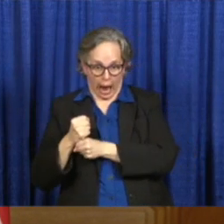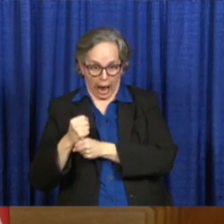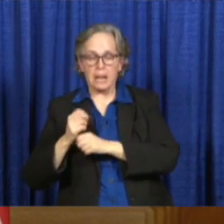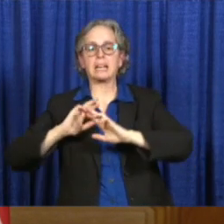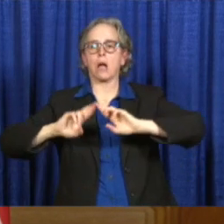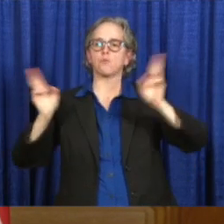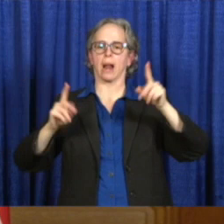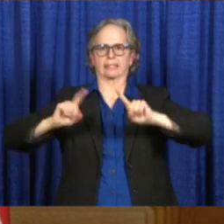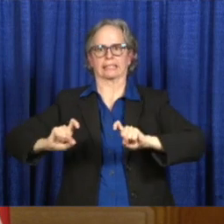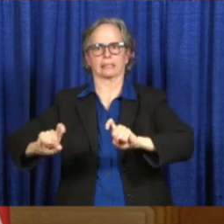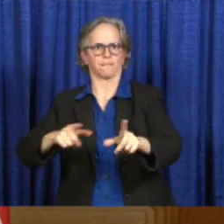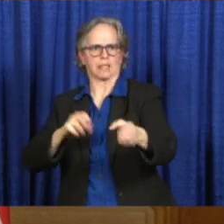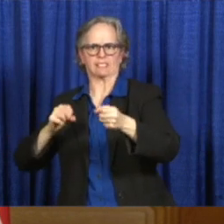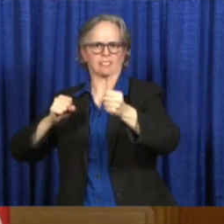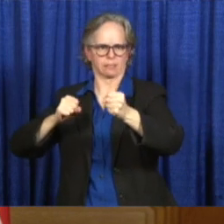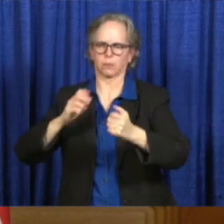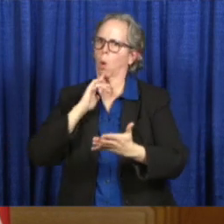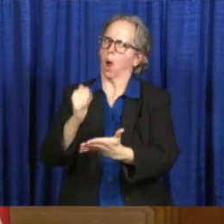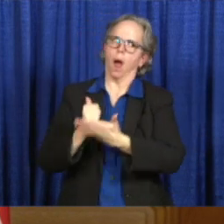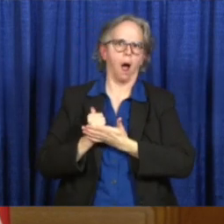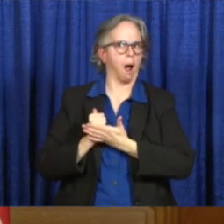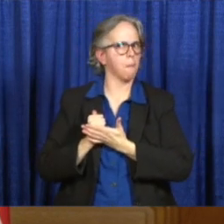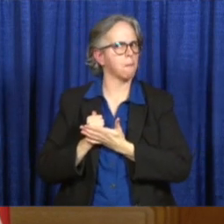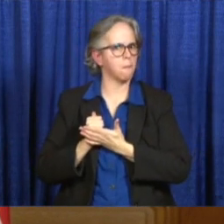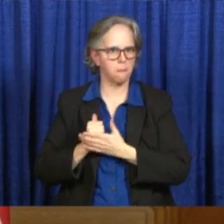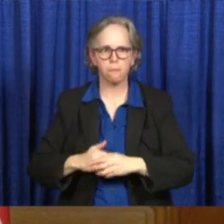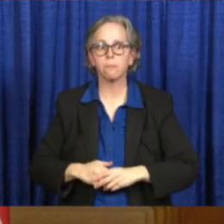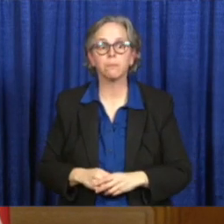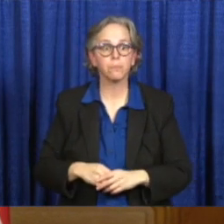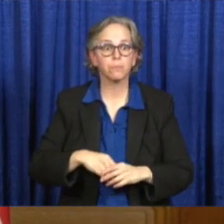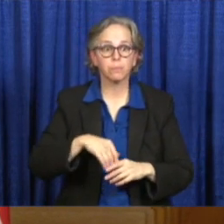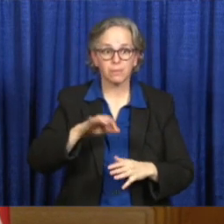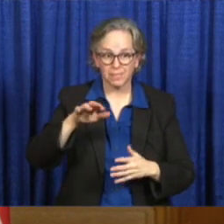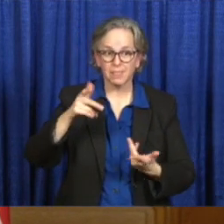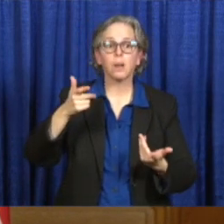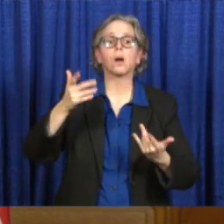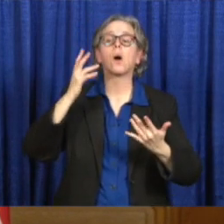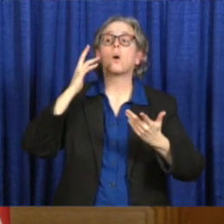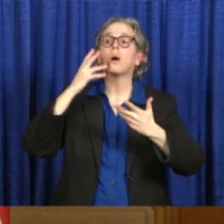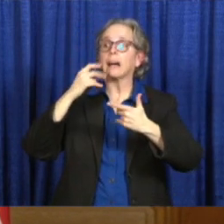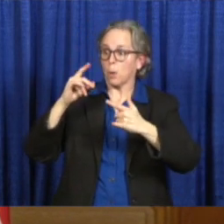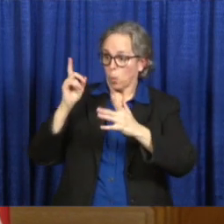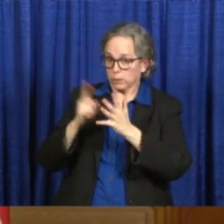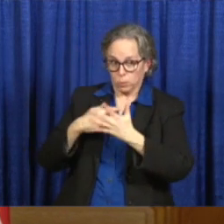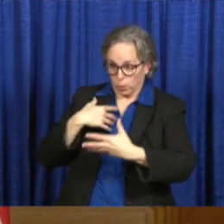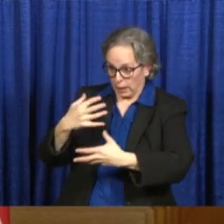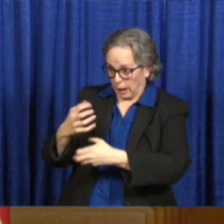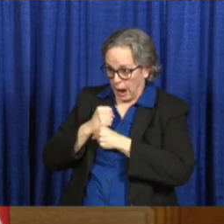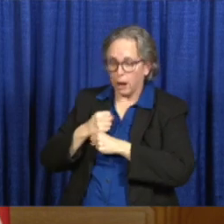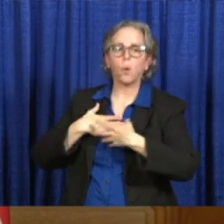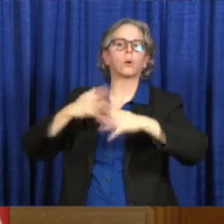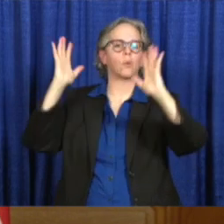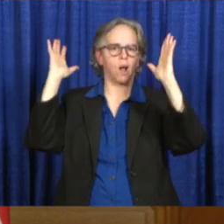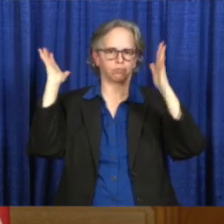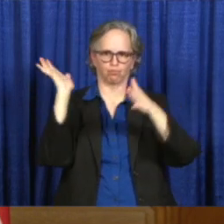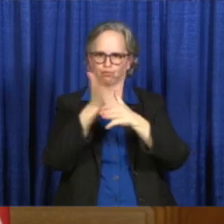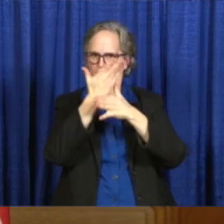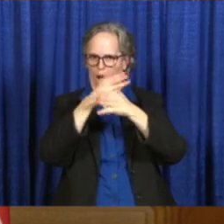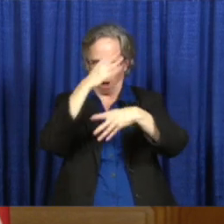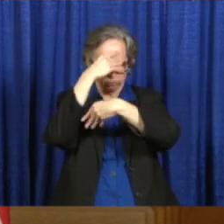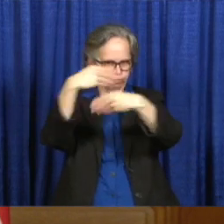We'll have more information once we start getting these and seeing these come online in Ohio. We will let everyone know that.